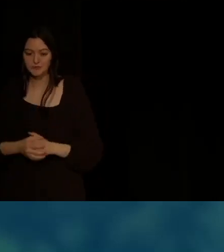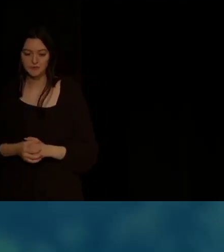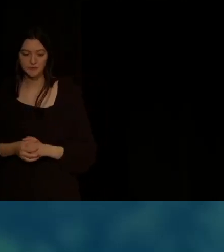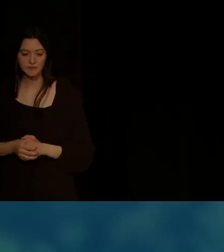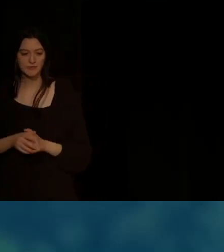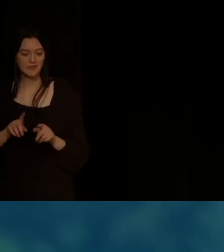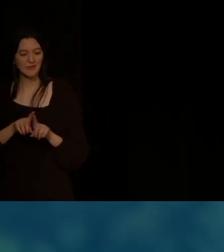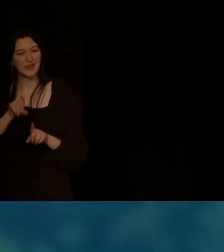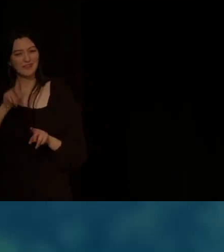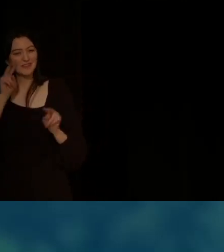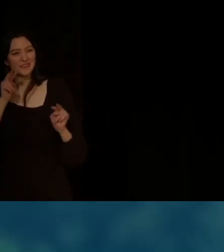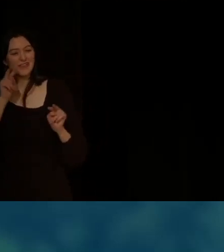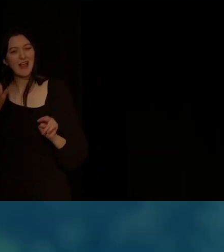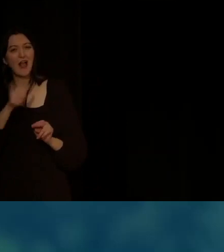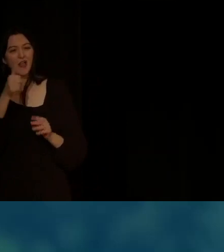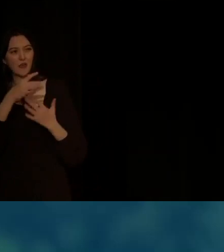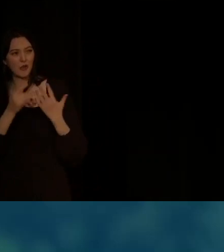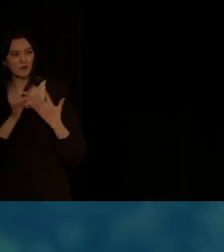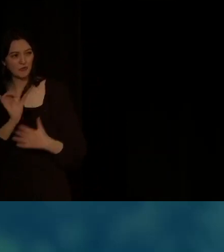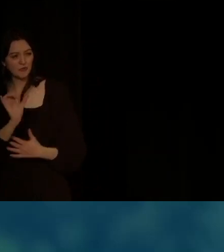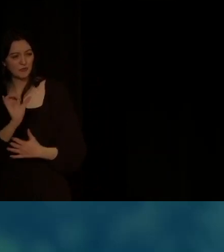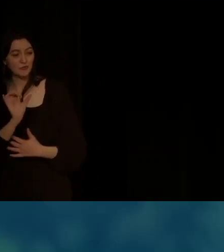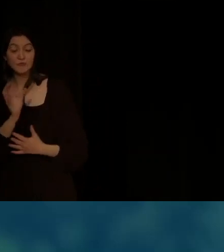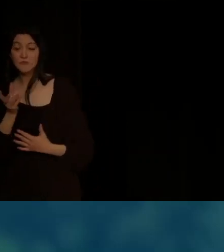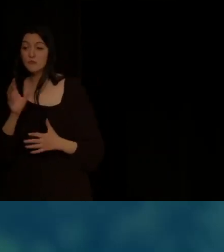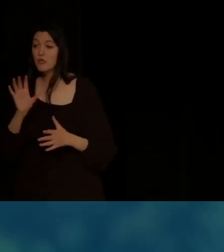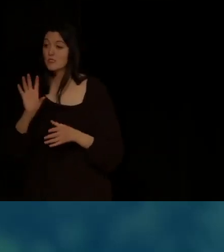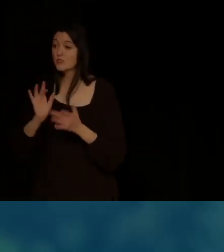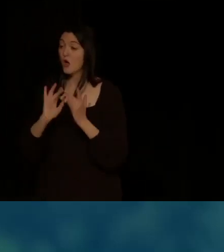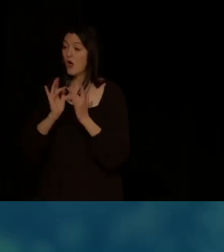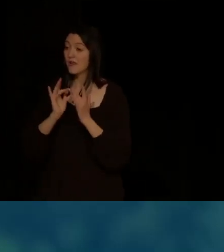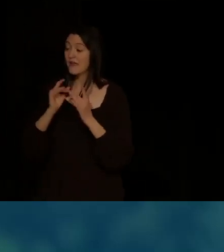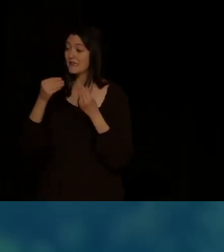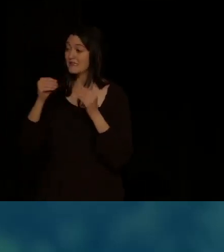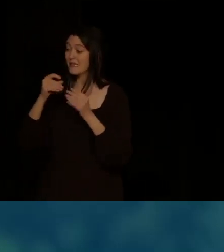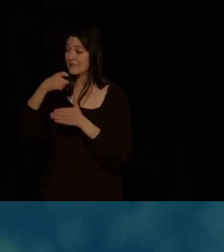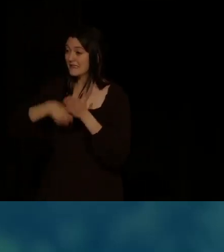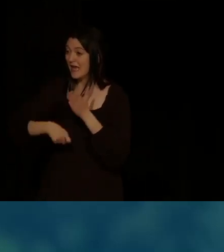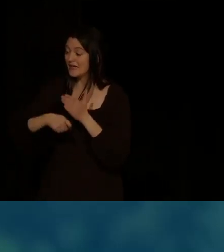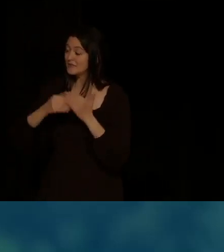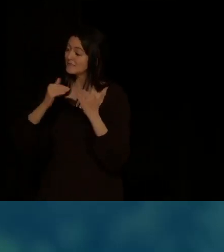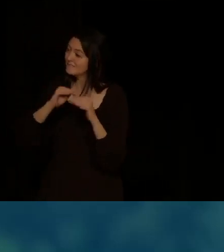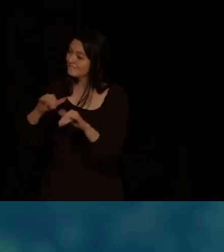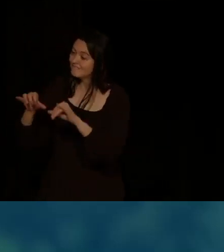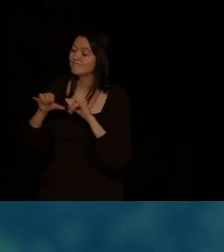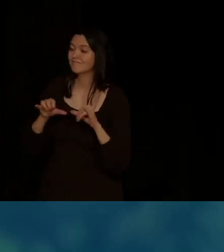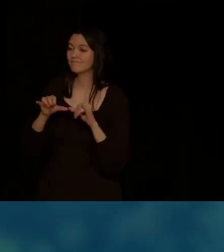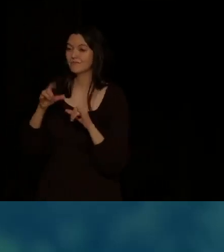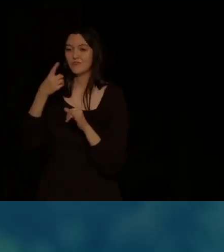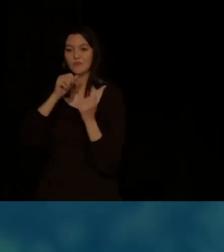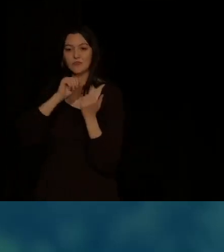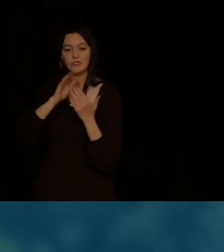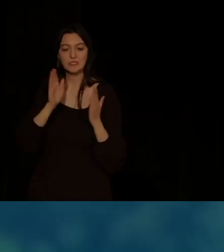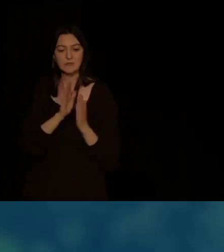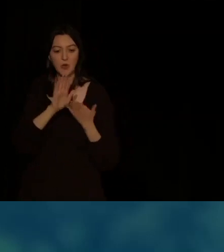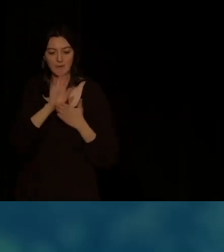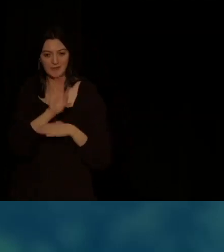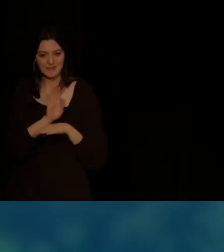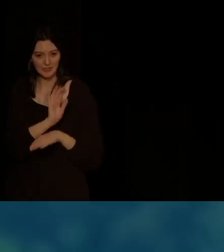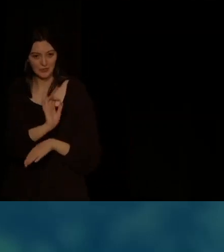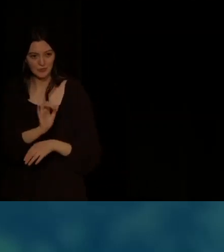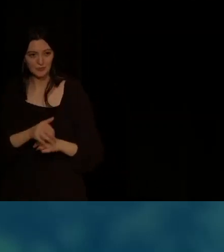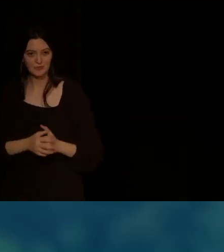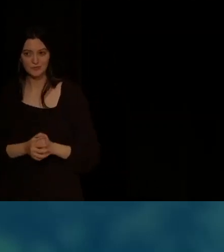to look at other avenues, and that includes an online sales tax to level the playing field for all small businesses.